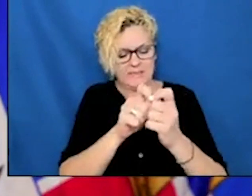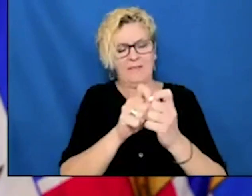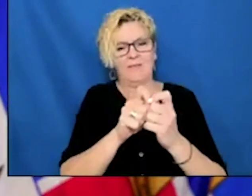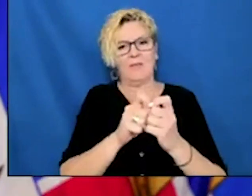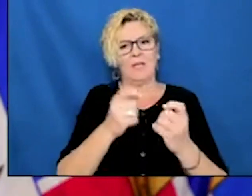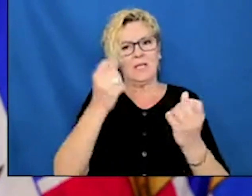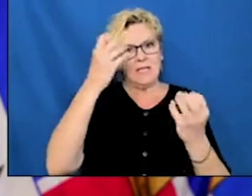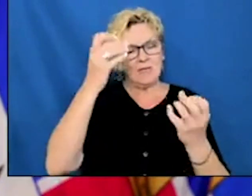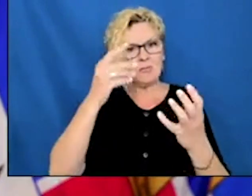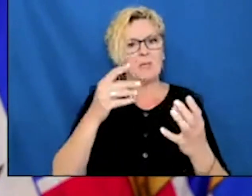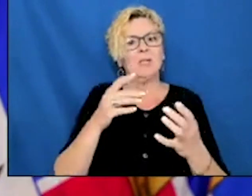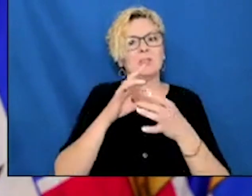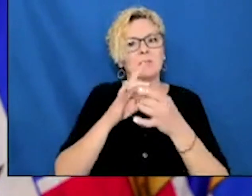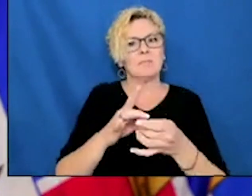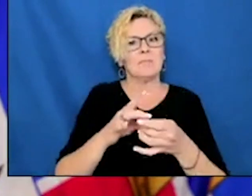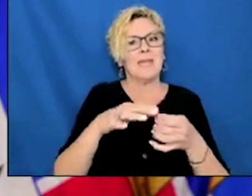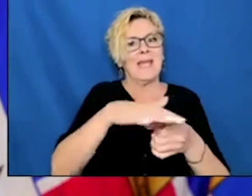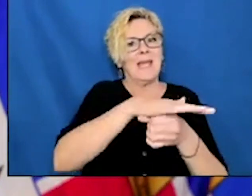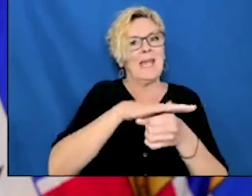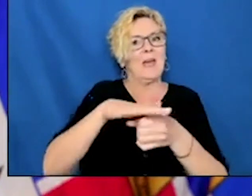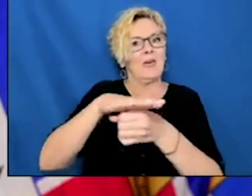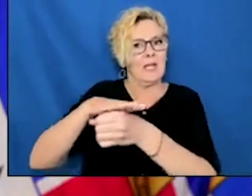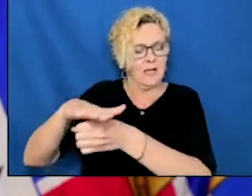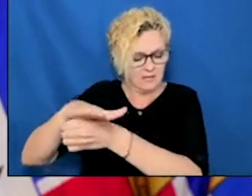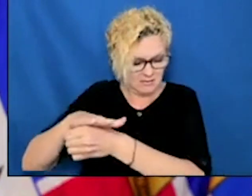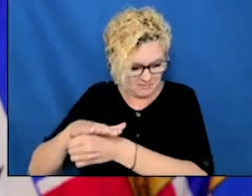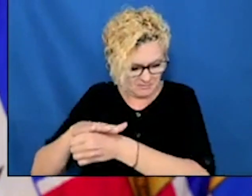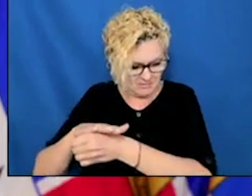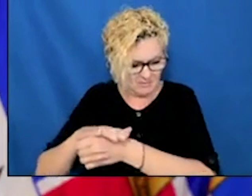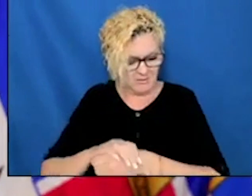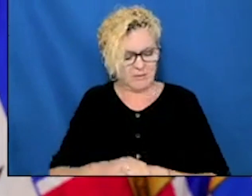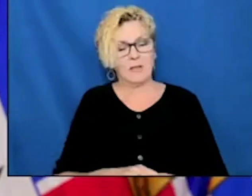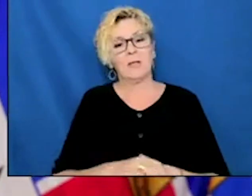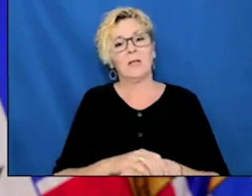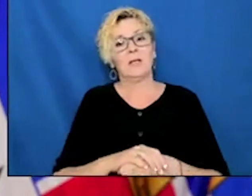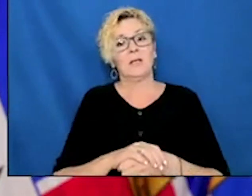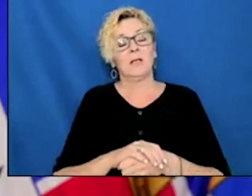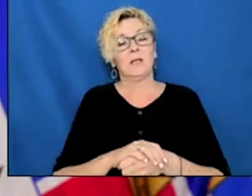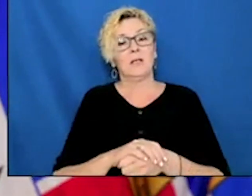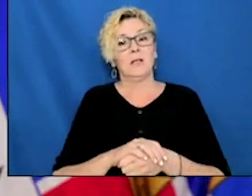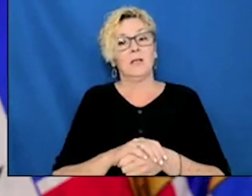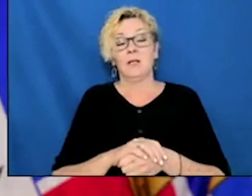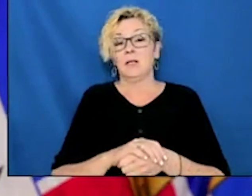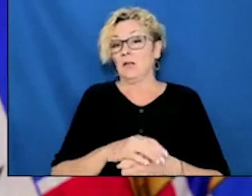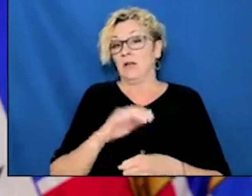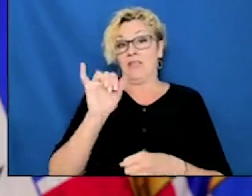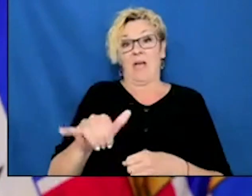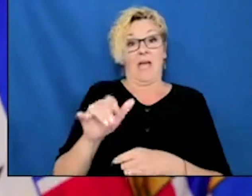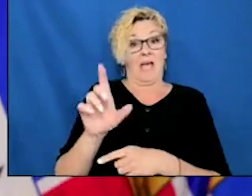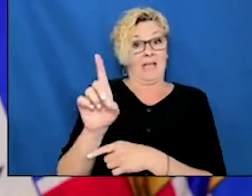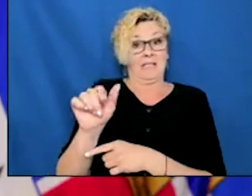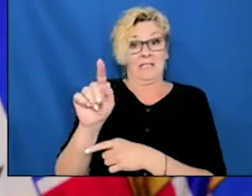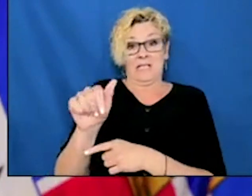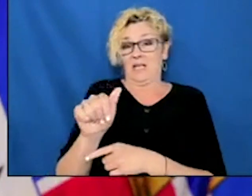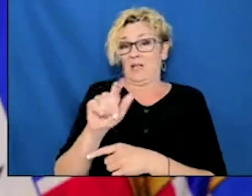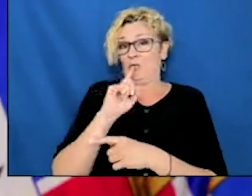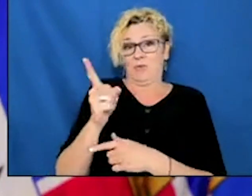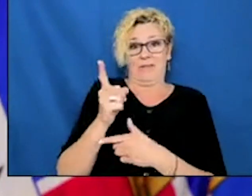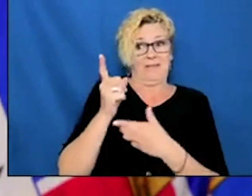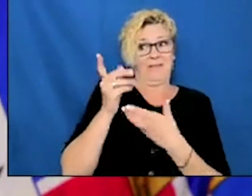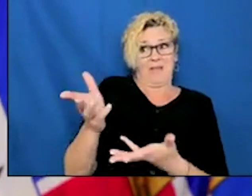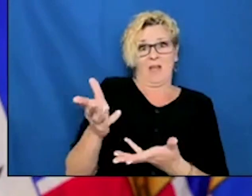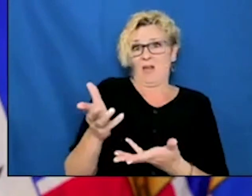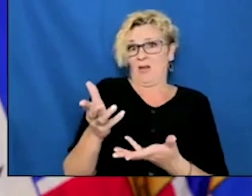data at least monthly with our monthly modeling reports, and public health data is available for everyone.